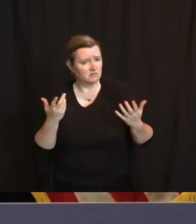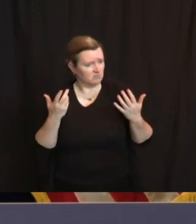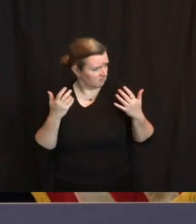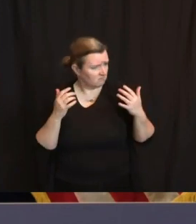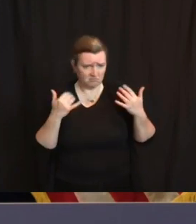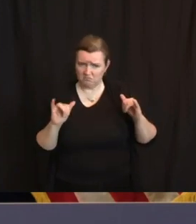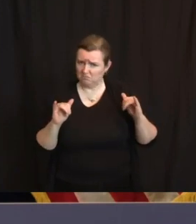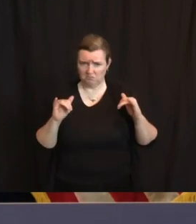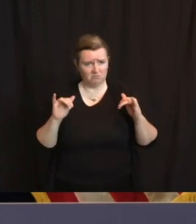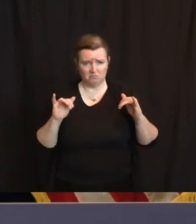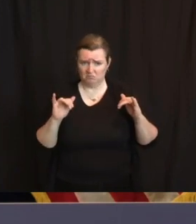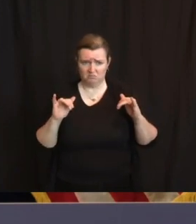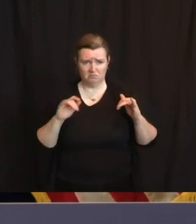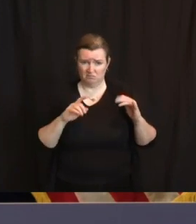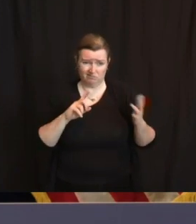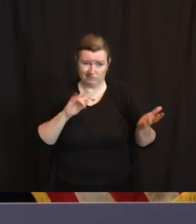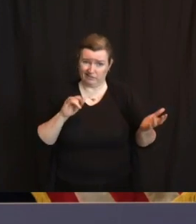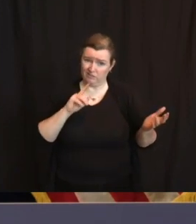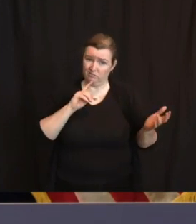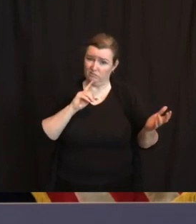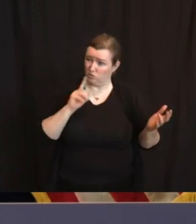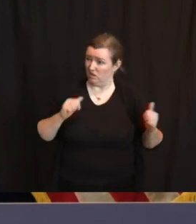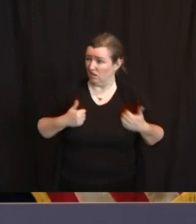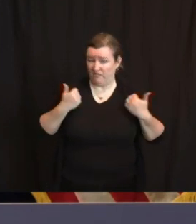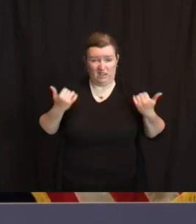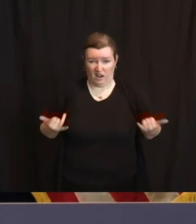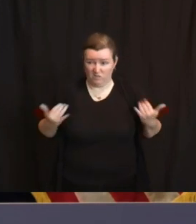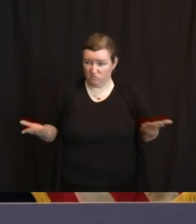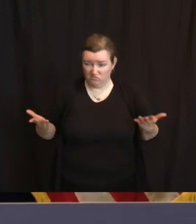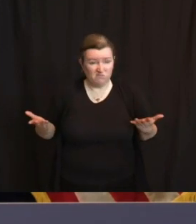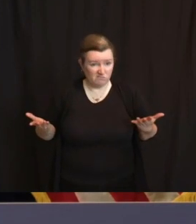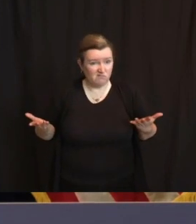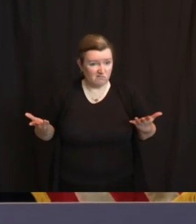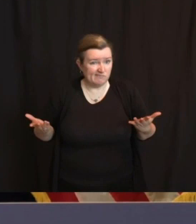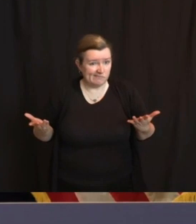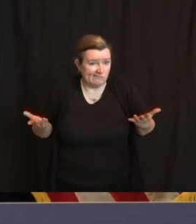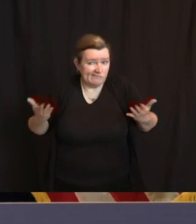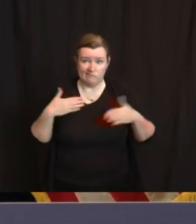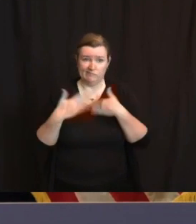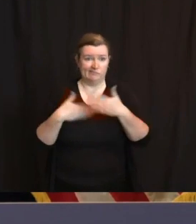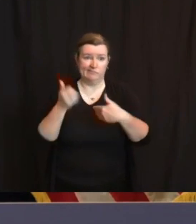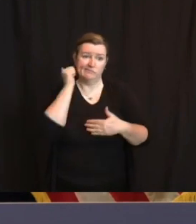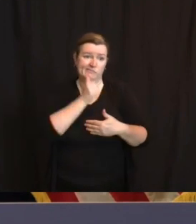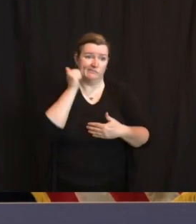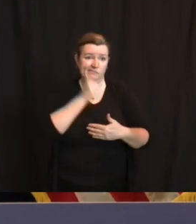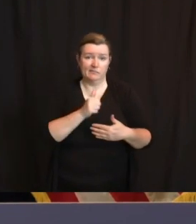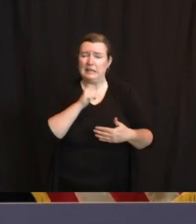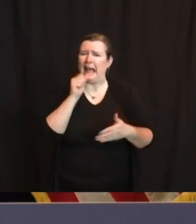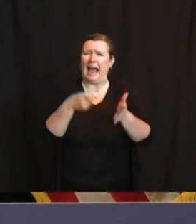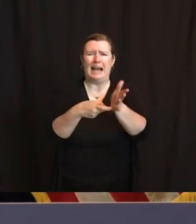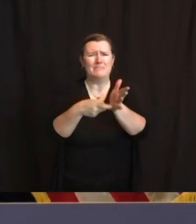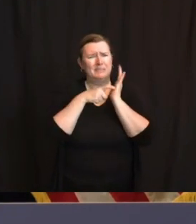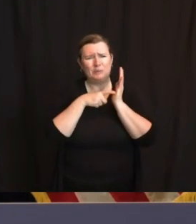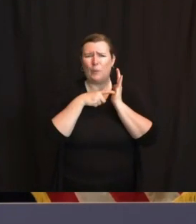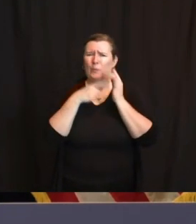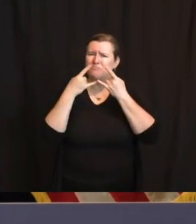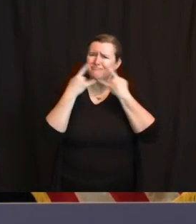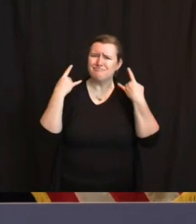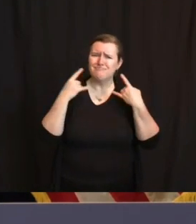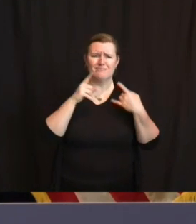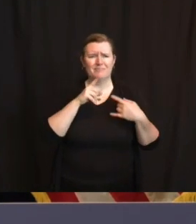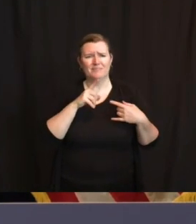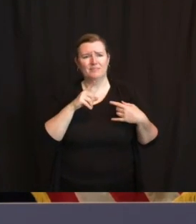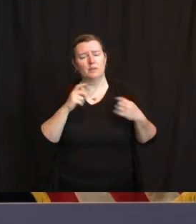this is the reality. We're not mandating you wear a mask, but we are strongly encouraging you to do